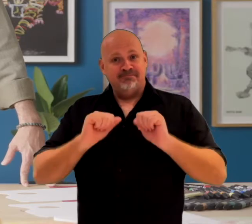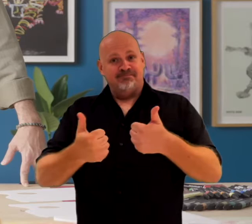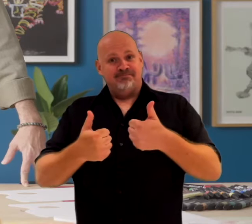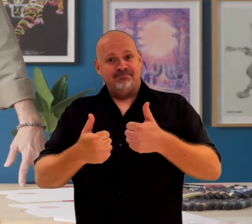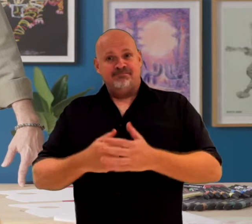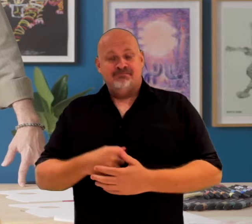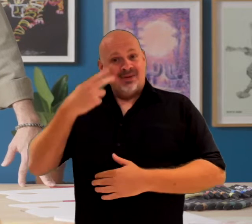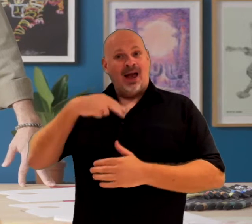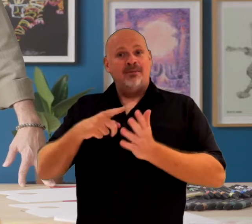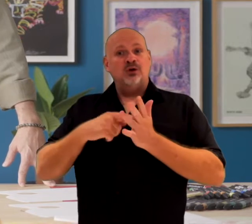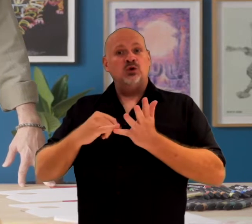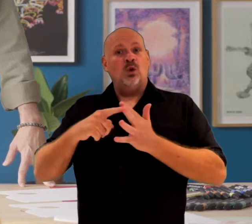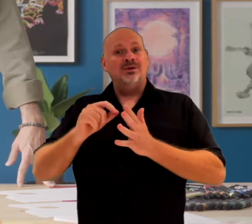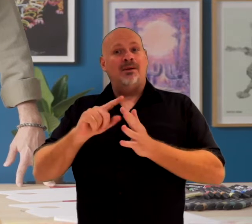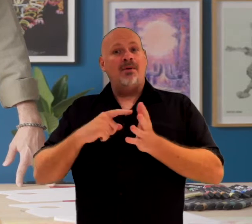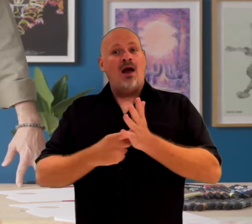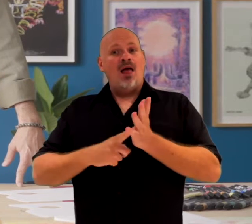Hello, my name is José Parlá.